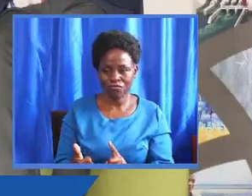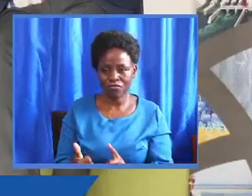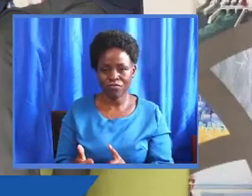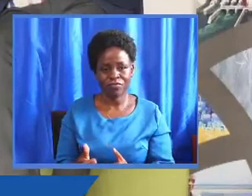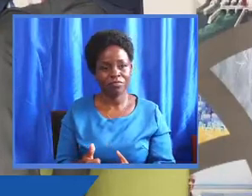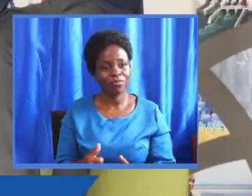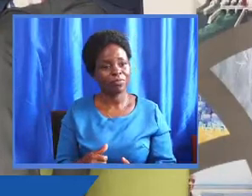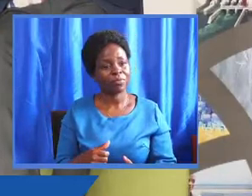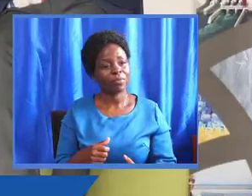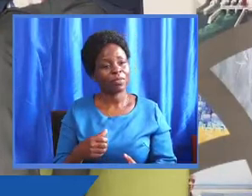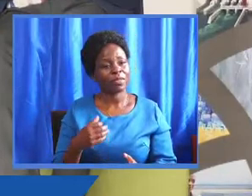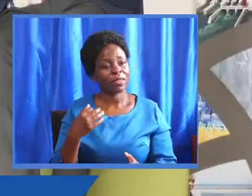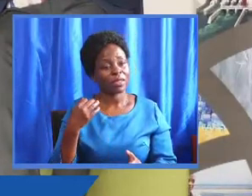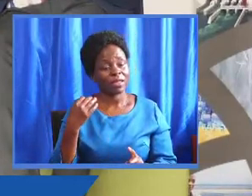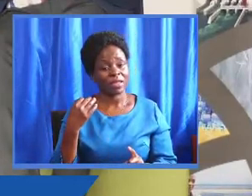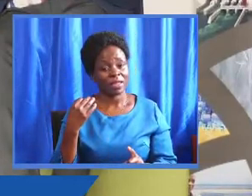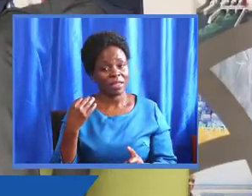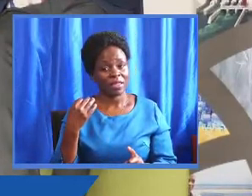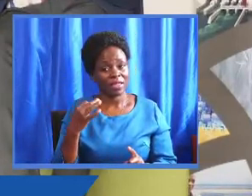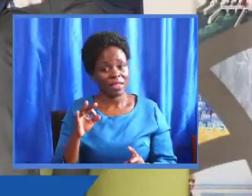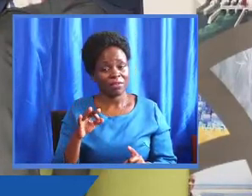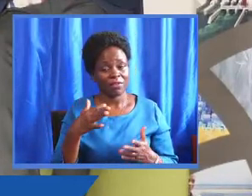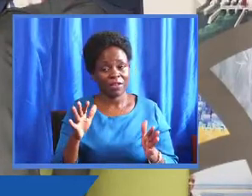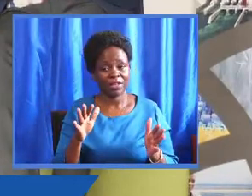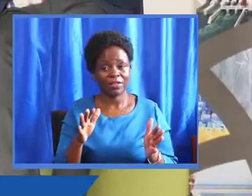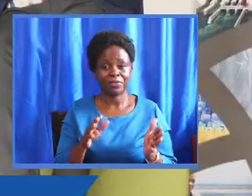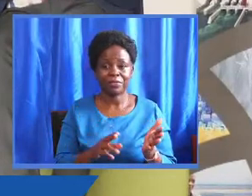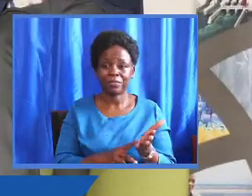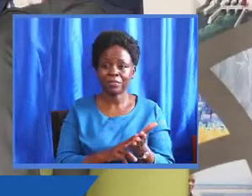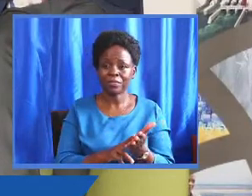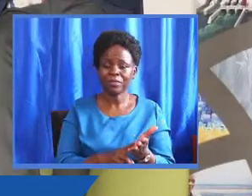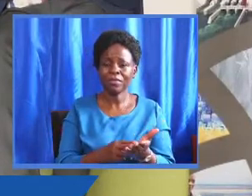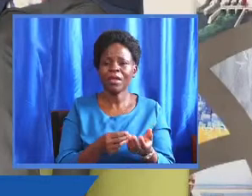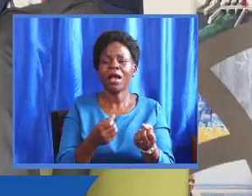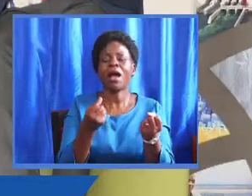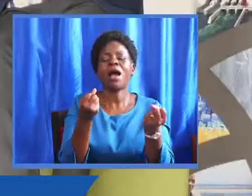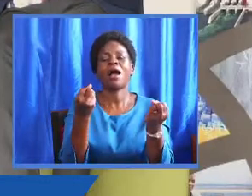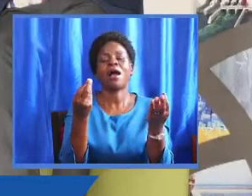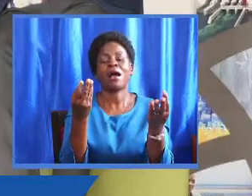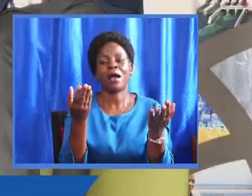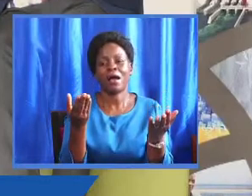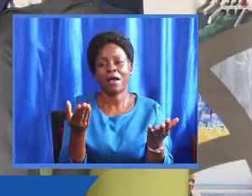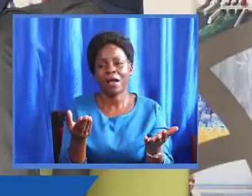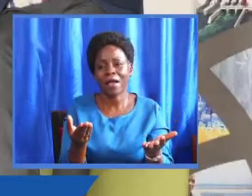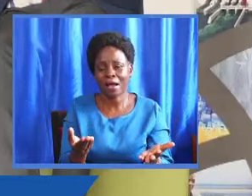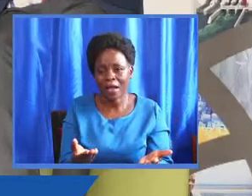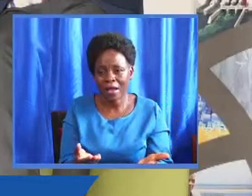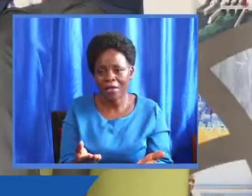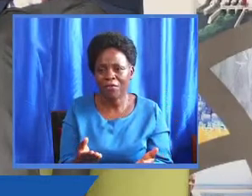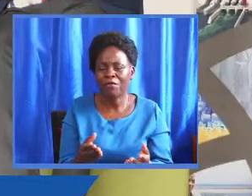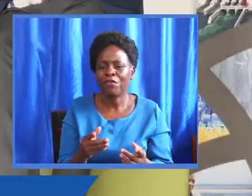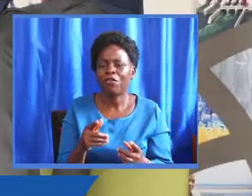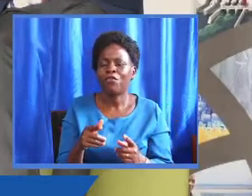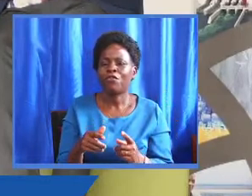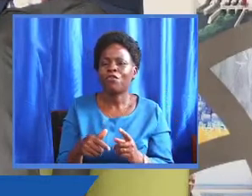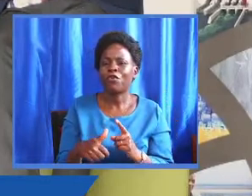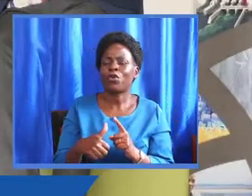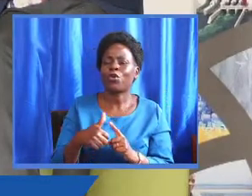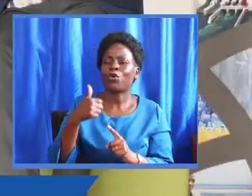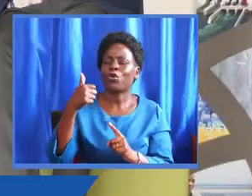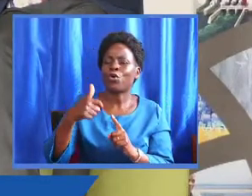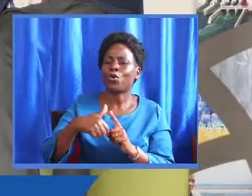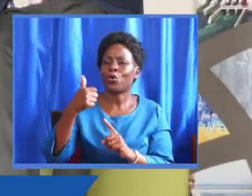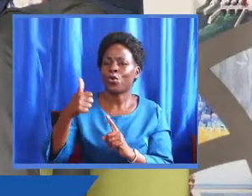Okay. Once you have applied how much you've got in terms of turnover for your rent, then now we go to